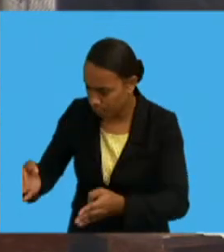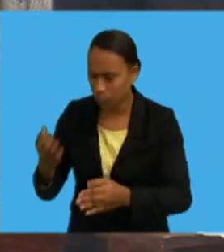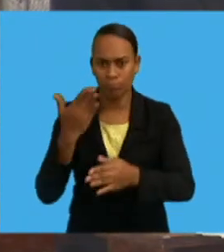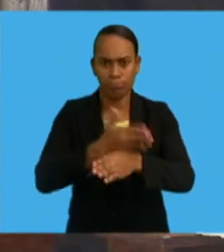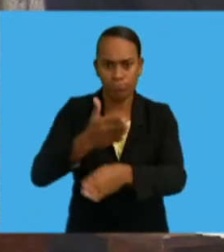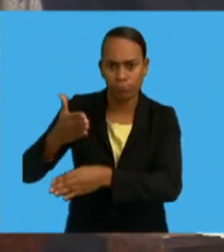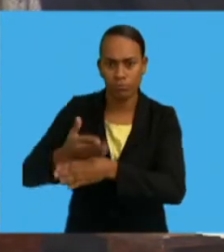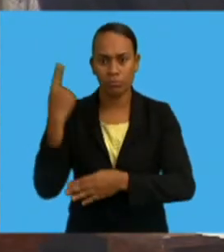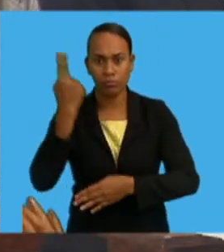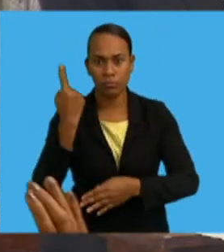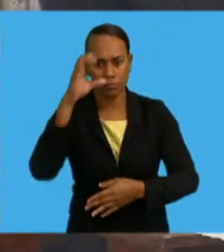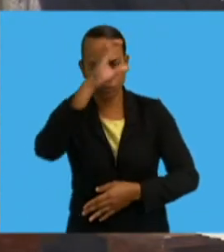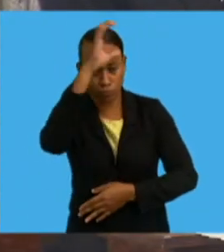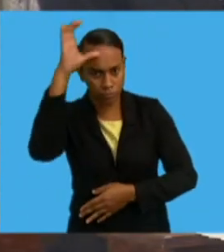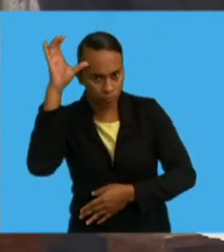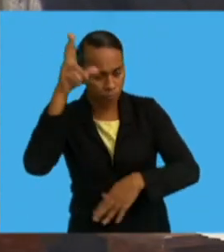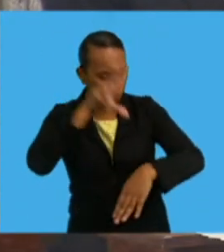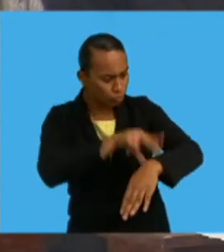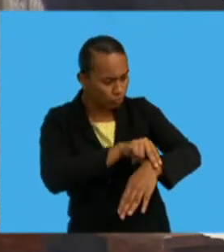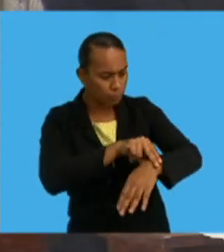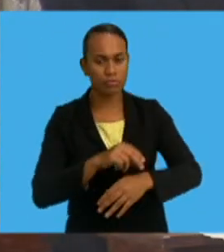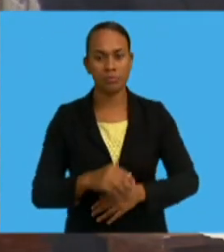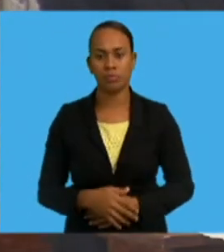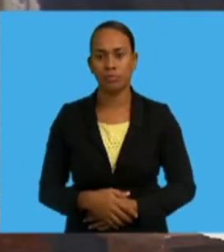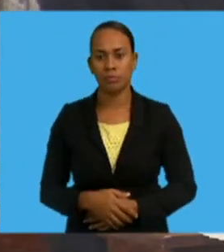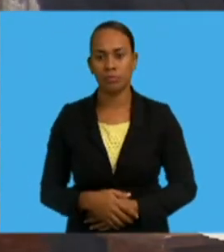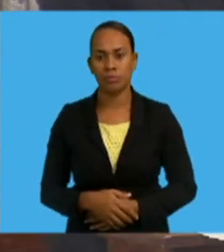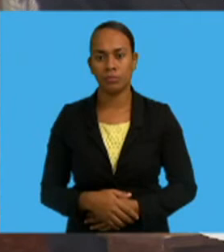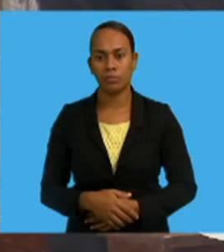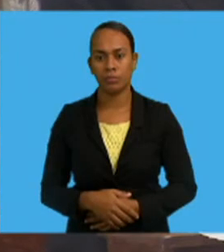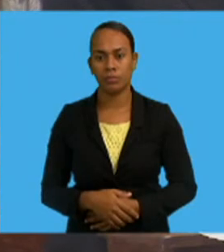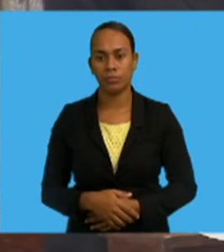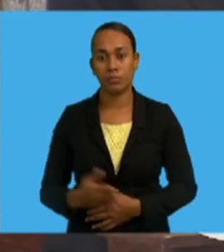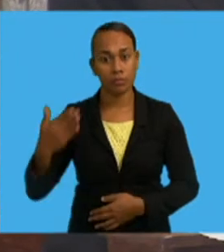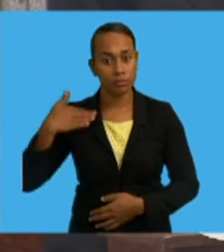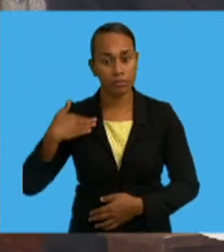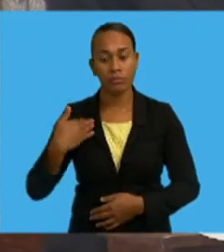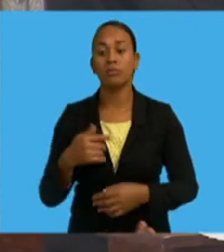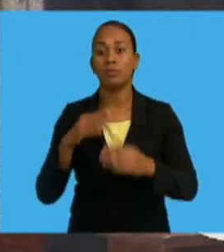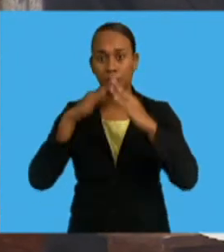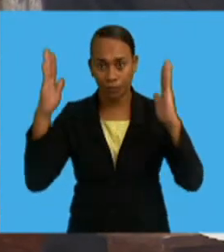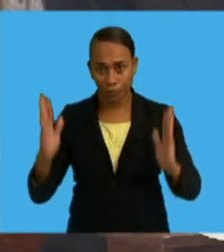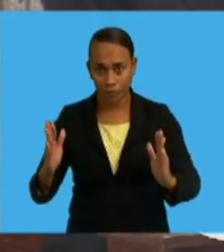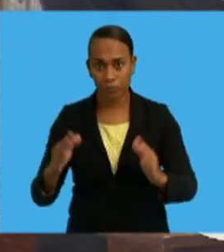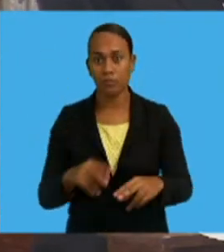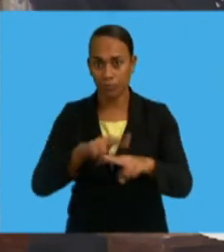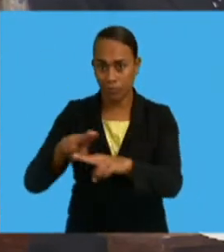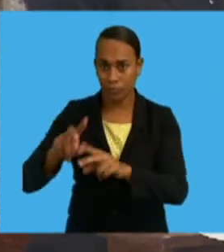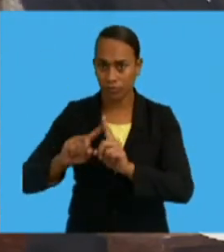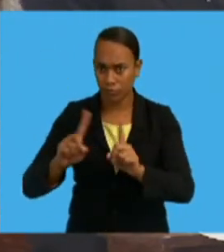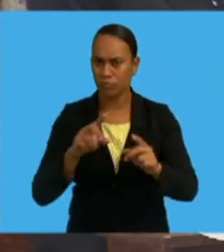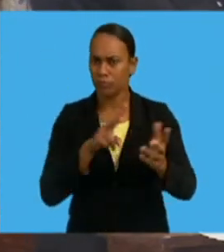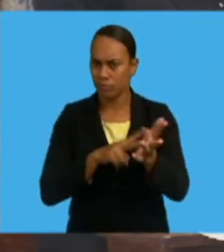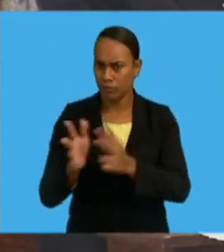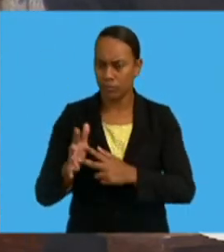nurses do every day in hospitals, health centres, and nursing stations throughout Fiji. But we must not overlook the vital contribution that ministry